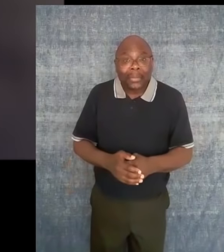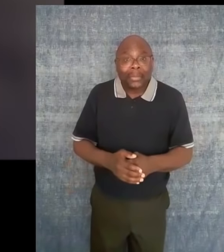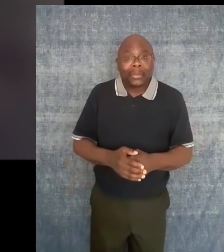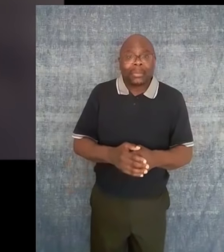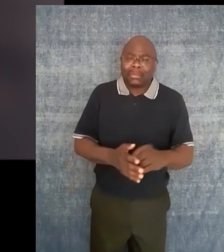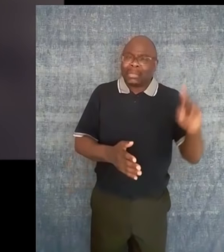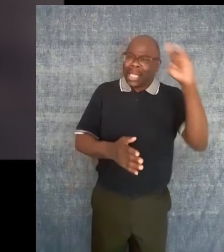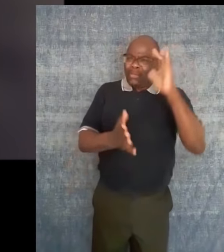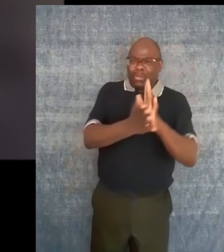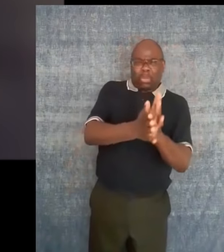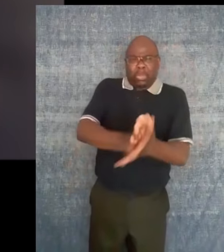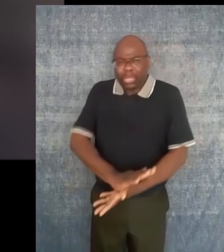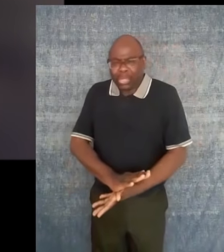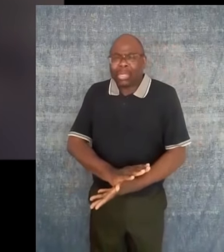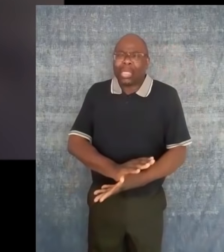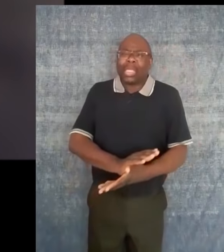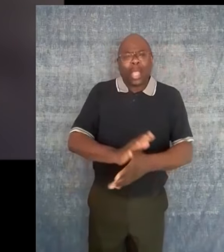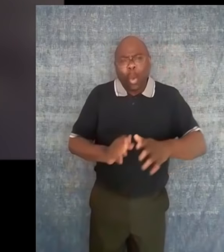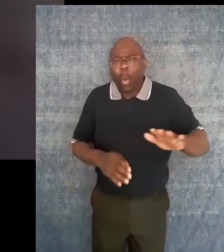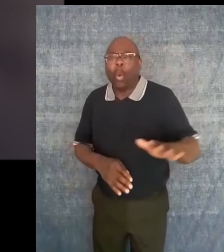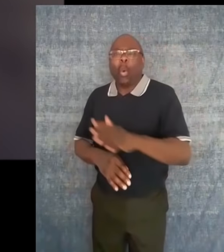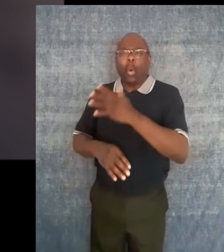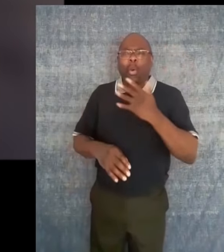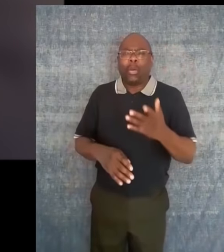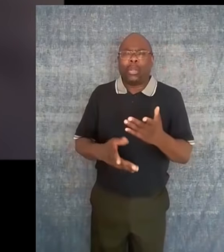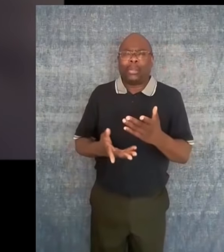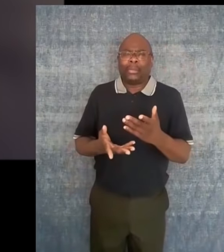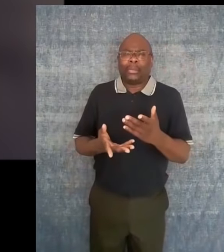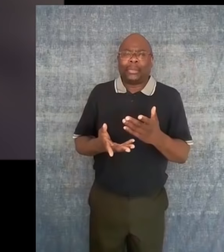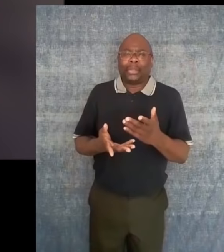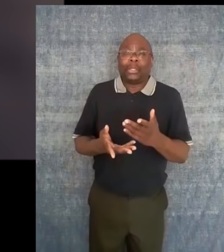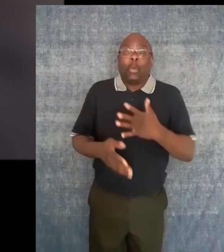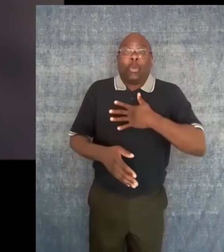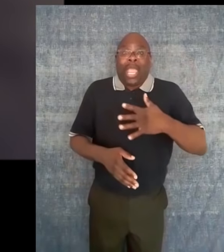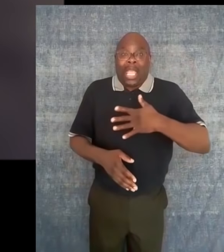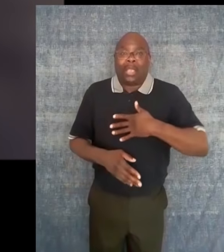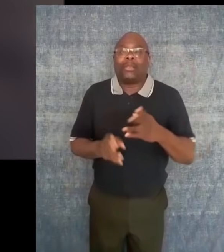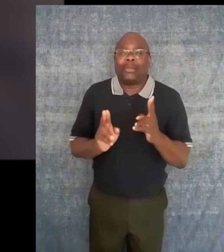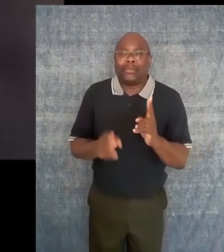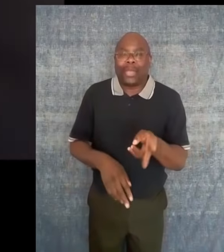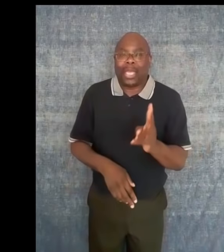Crush the enemy of all. Let us all breathe again.